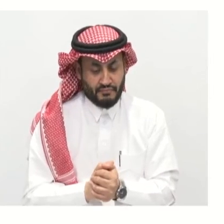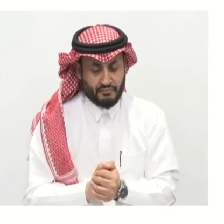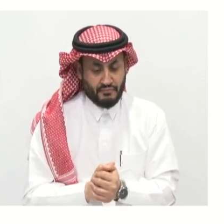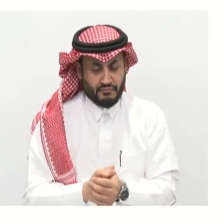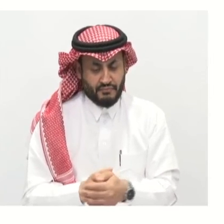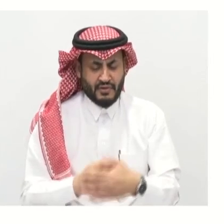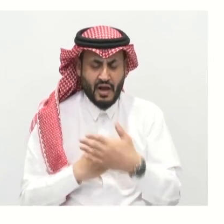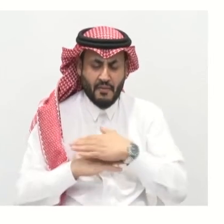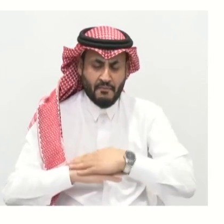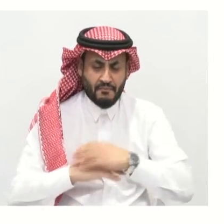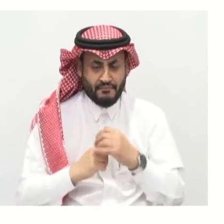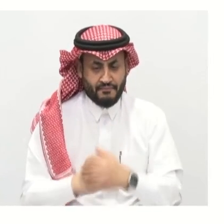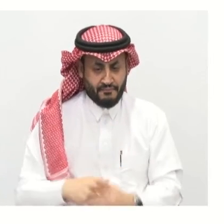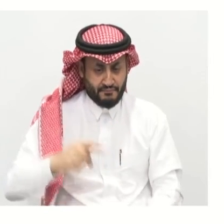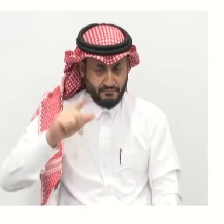please.